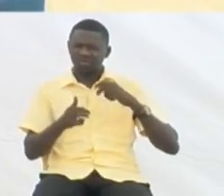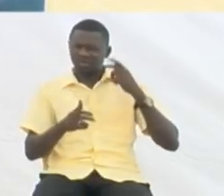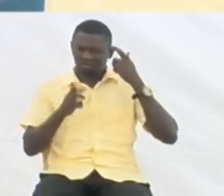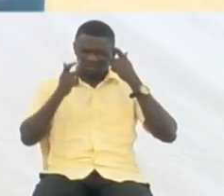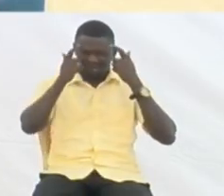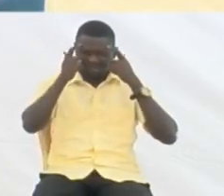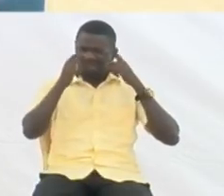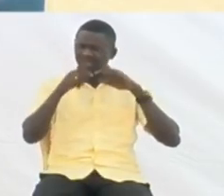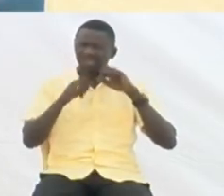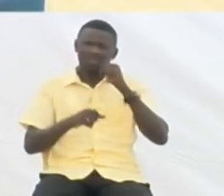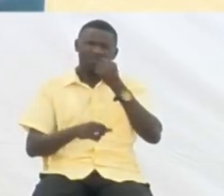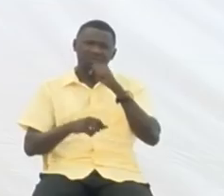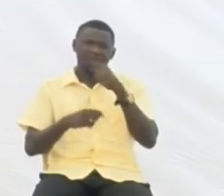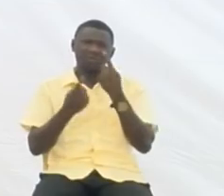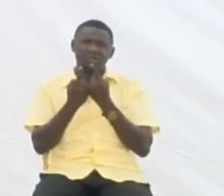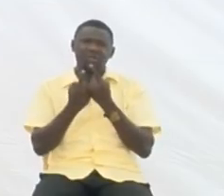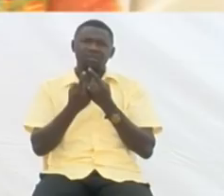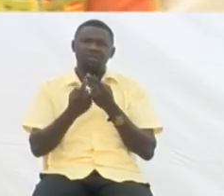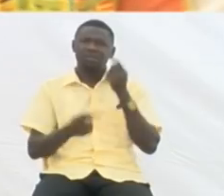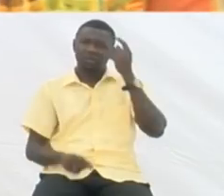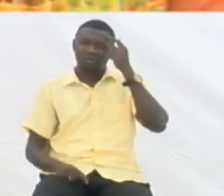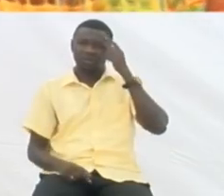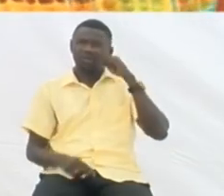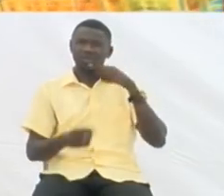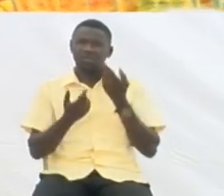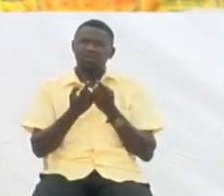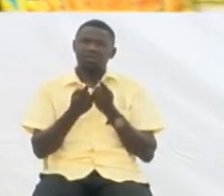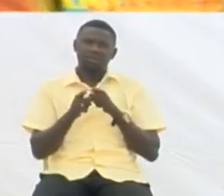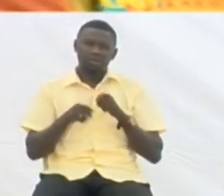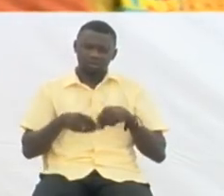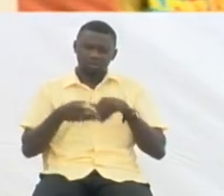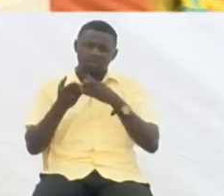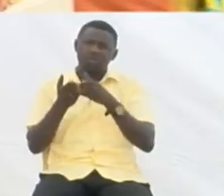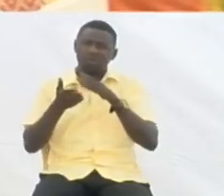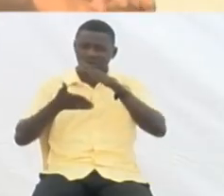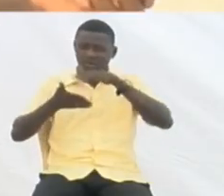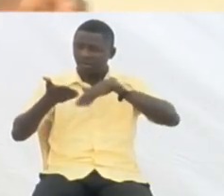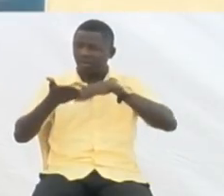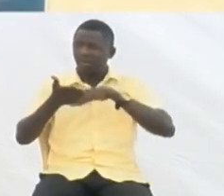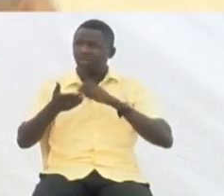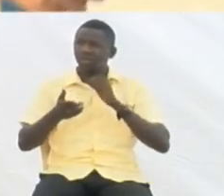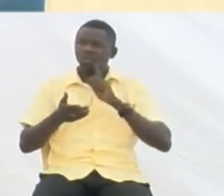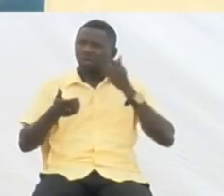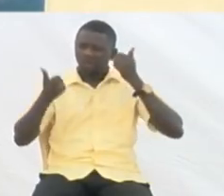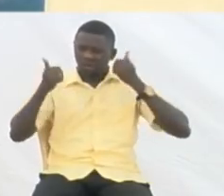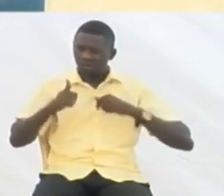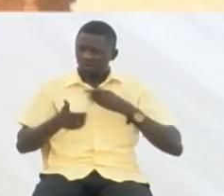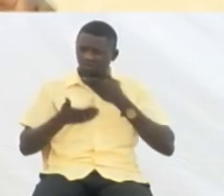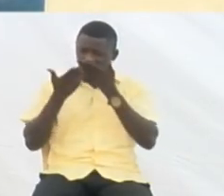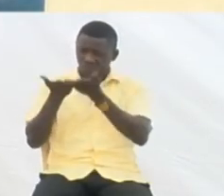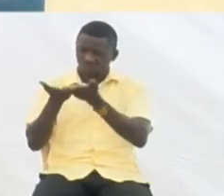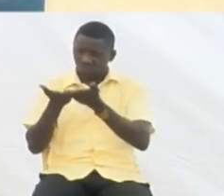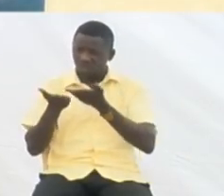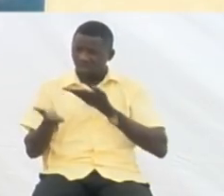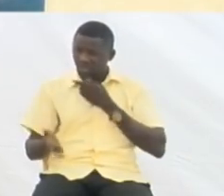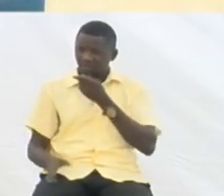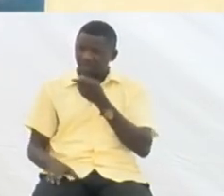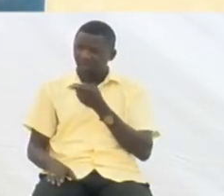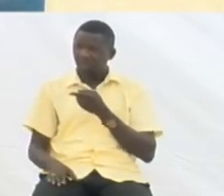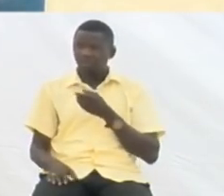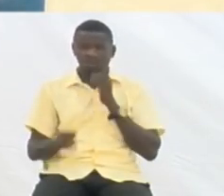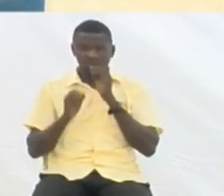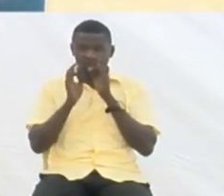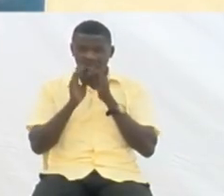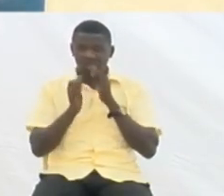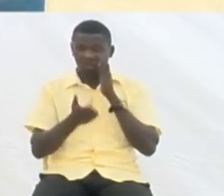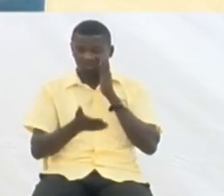is something that we have written on the paper and given it to the commissioners. Is that really what happened to you? You're not saying exactly what